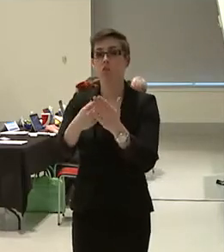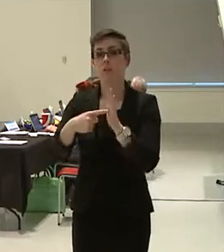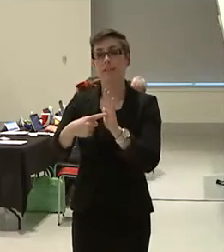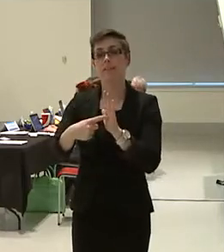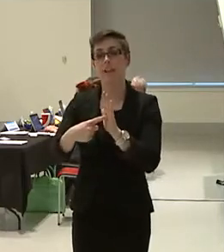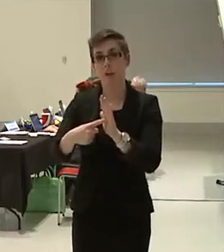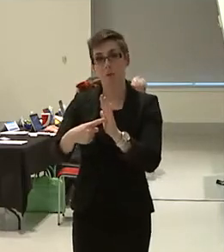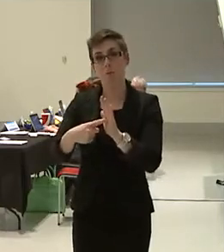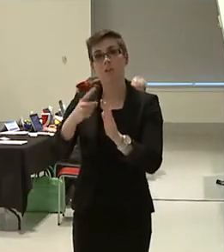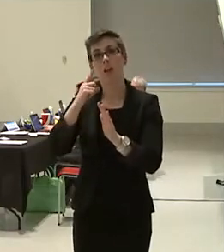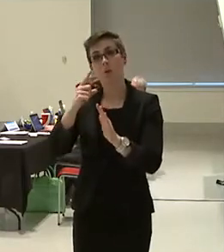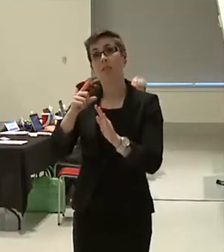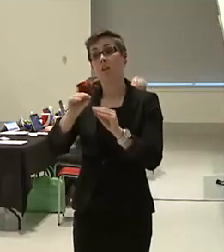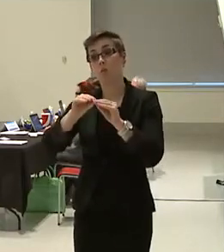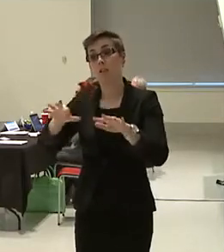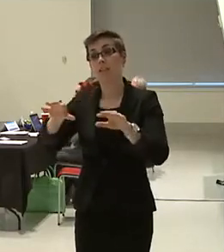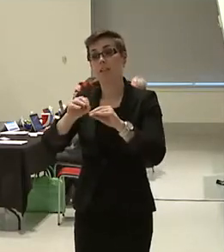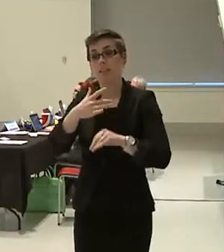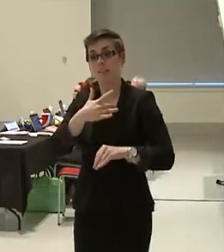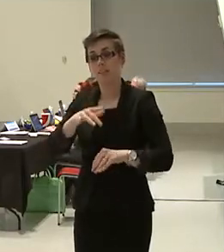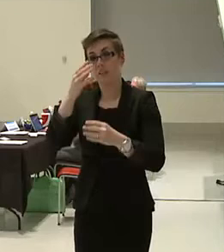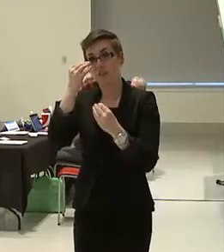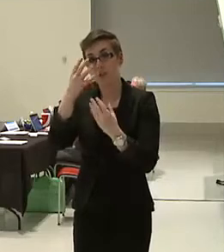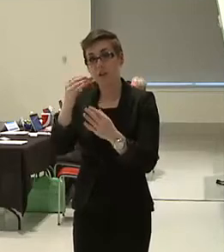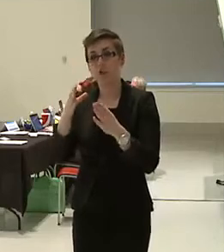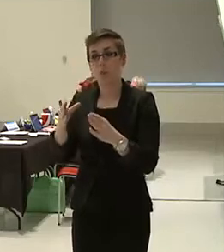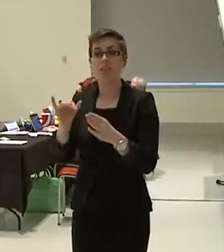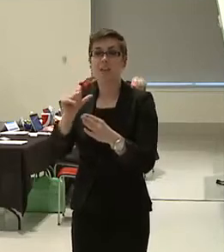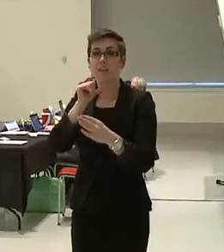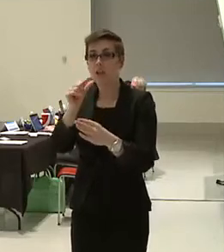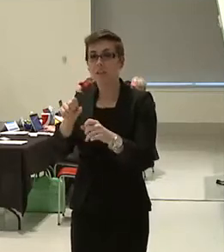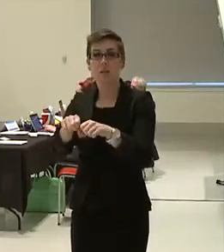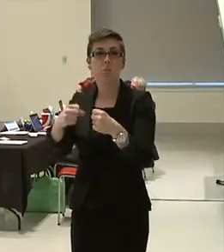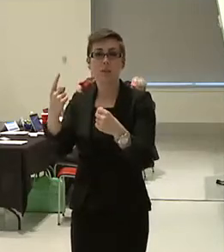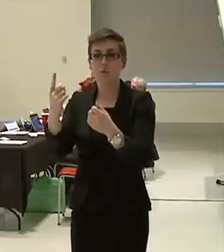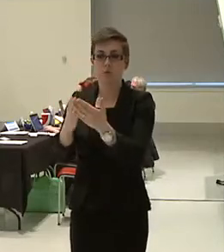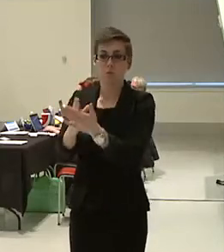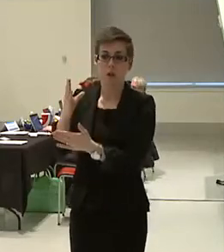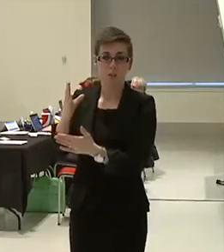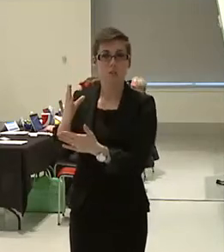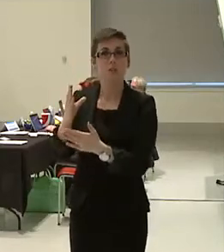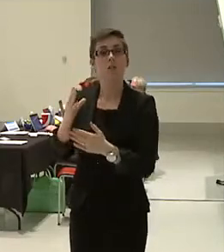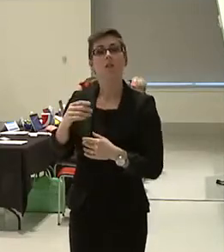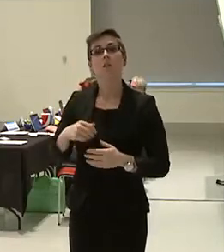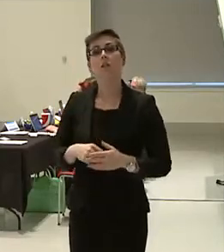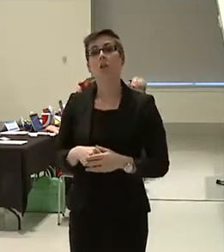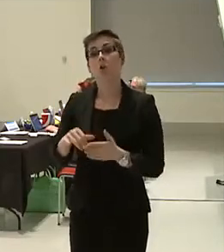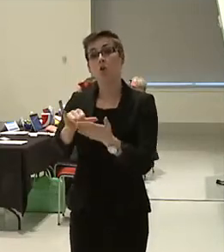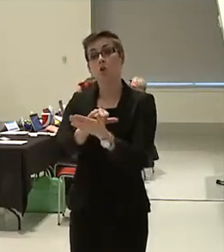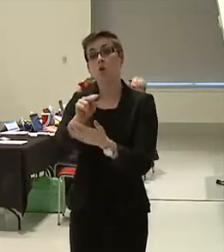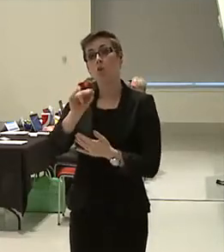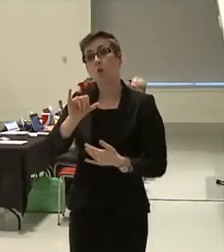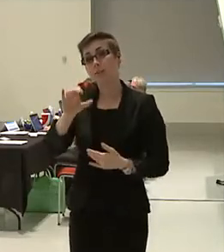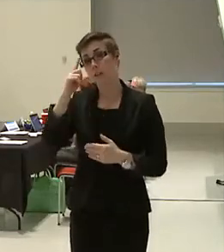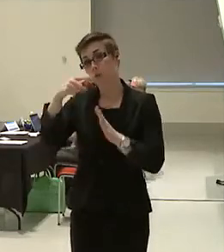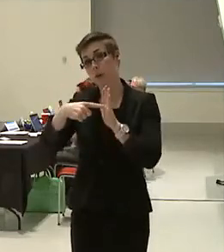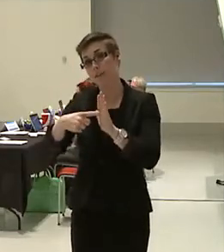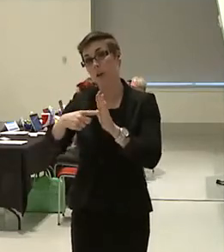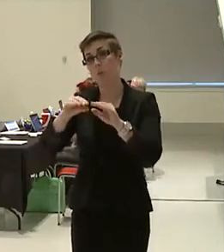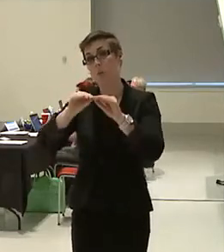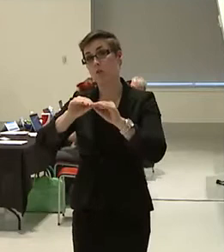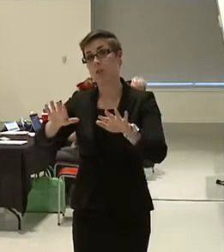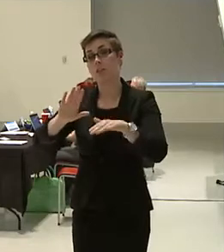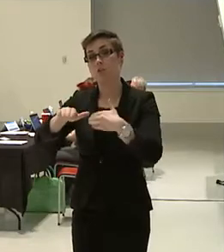release of sensitive information in a way that doesn't violate anyone's rights. Every state has some different law. New York City, for example, had released all